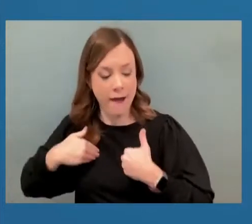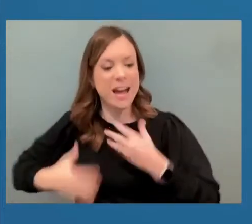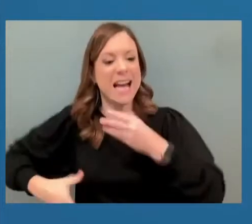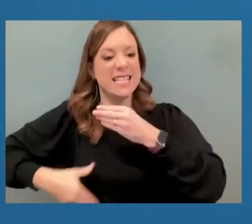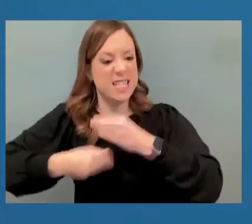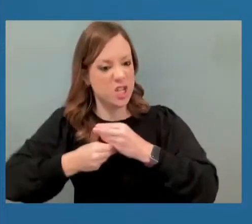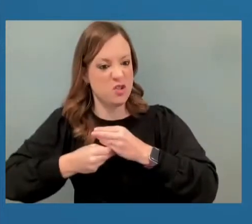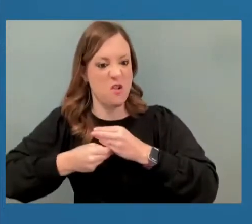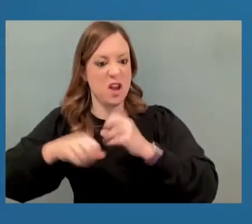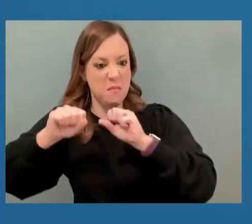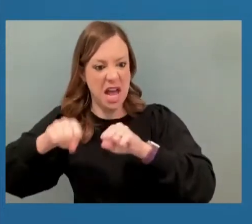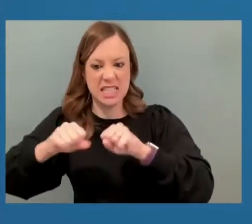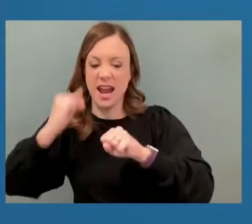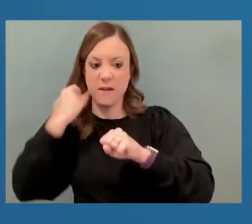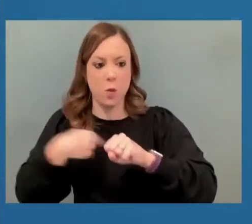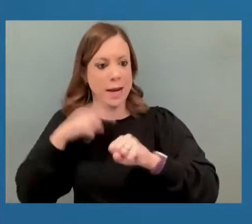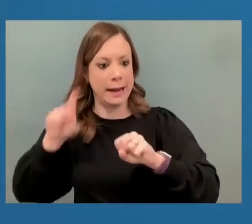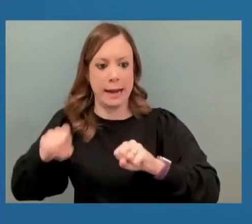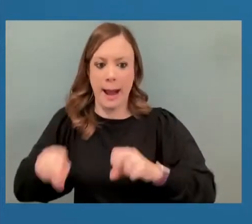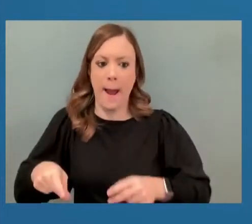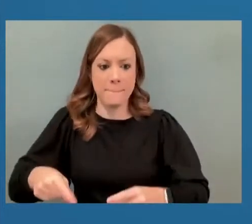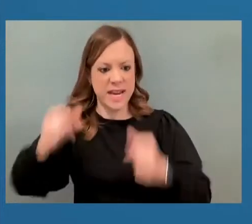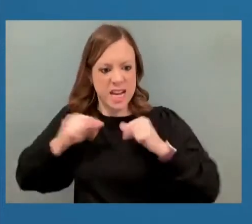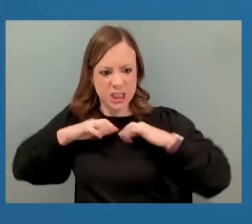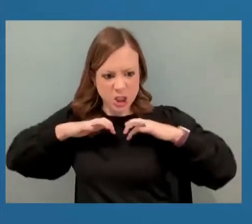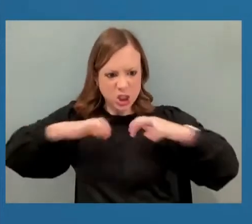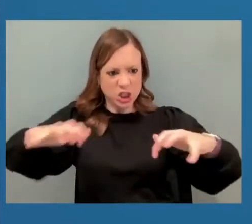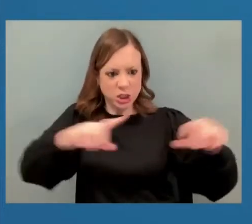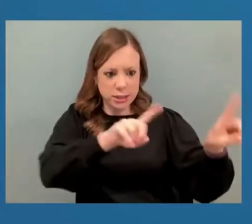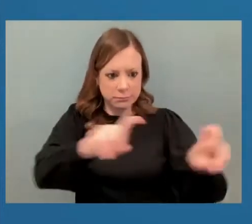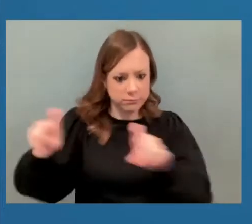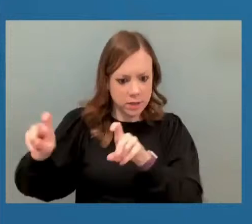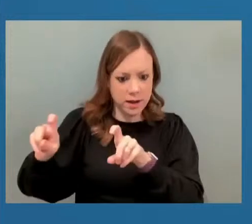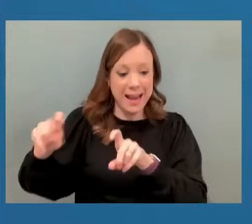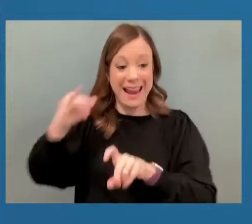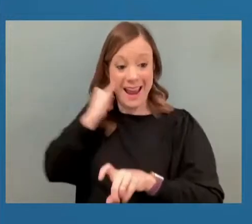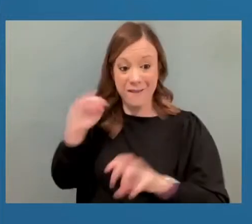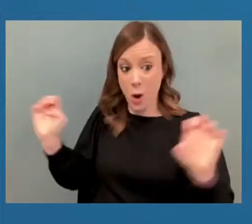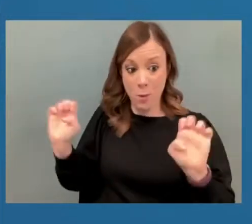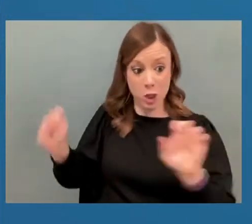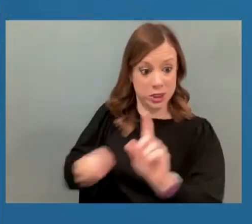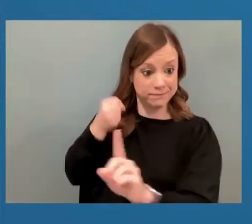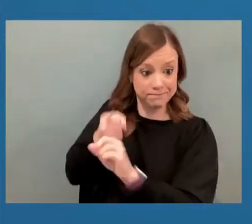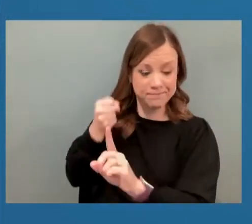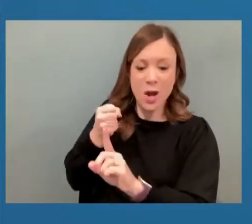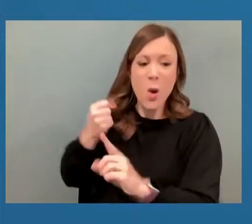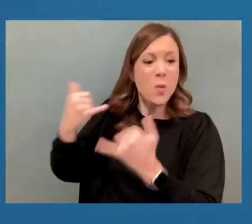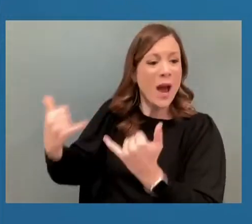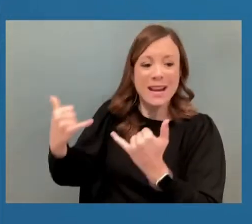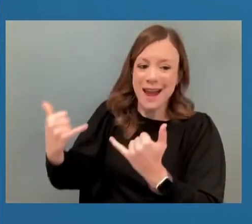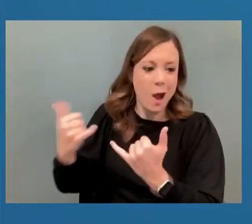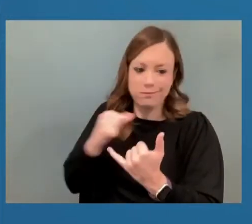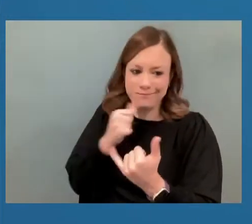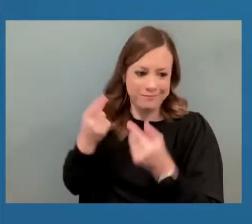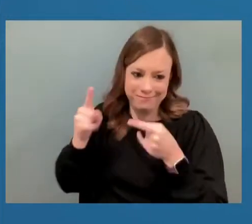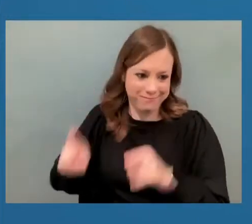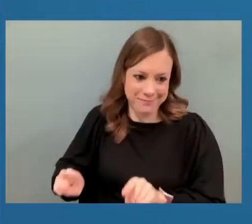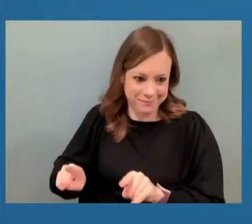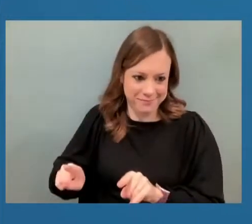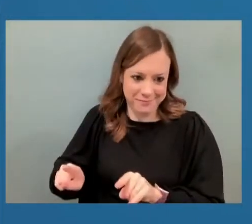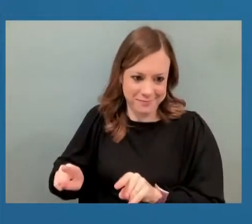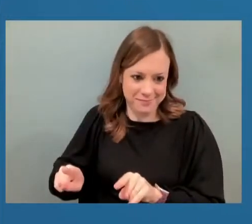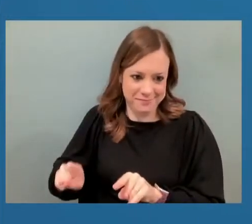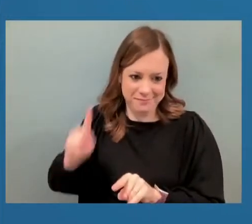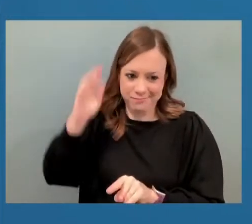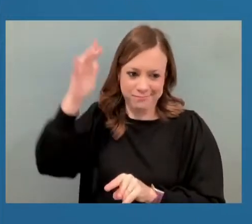national repository to support the expansion of testing in the event of an emergency, which right now is simply not the case. In